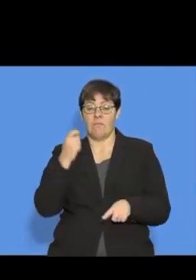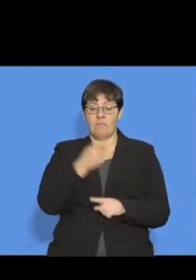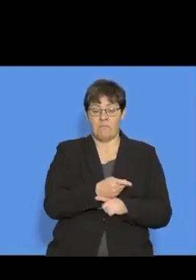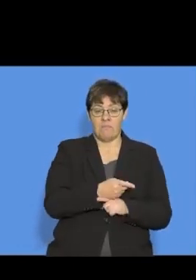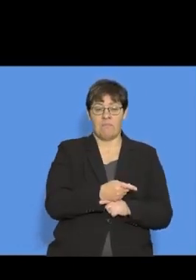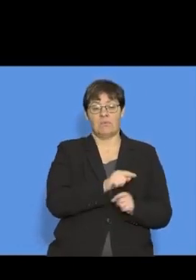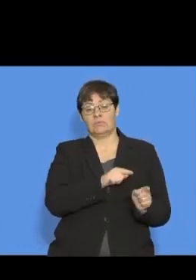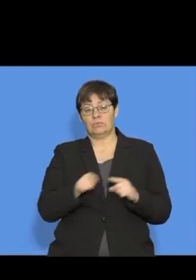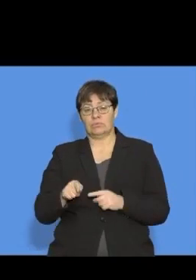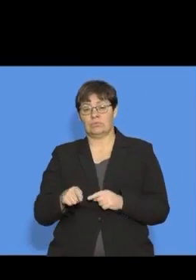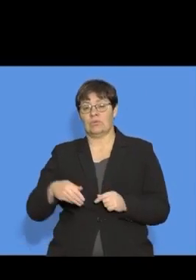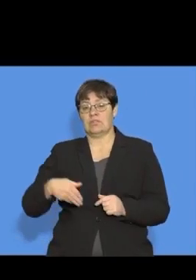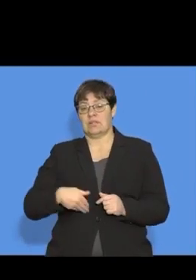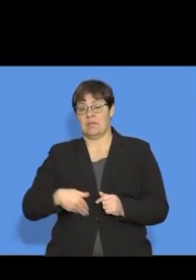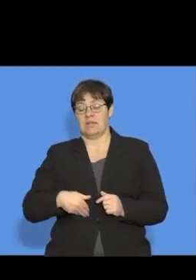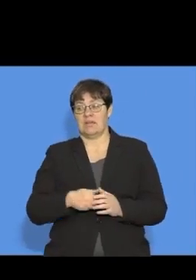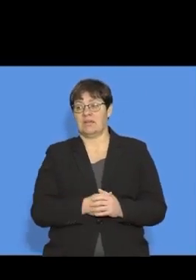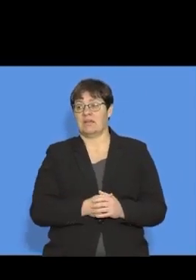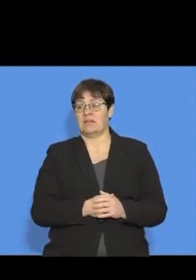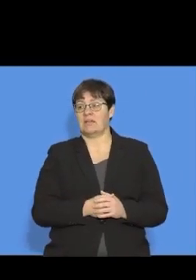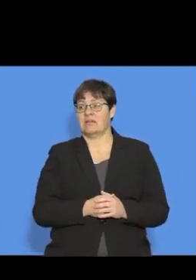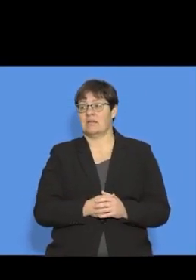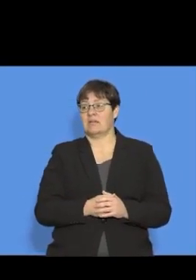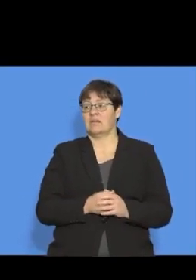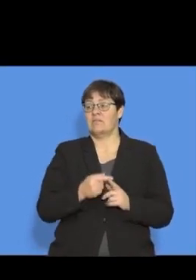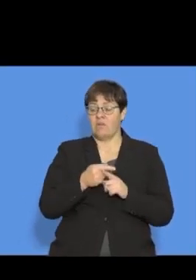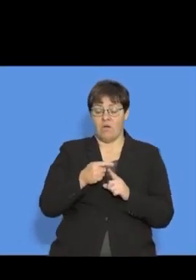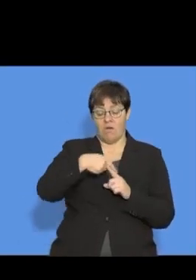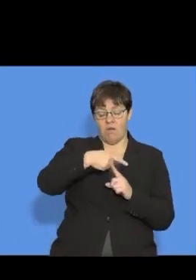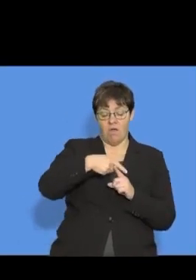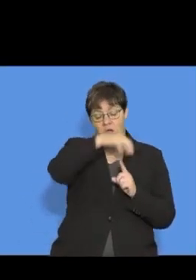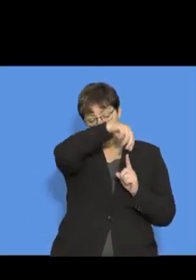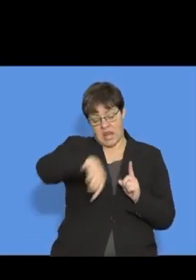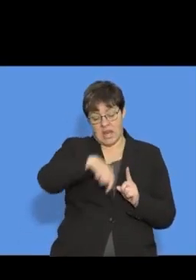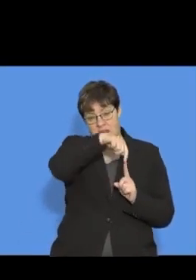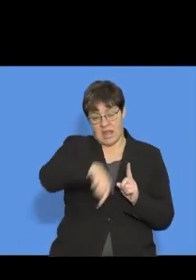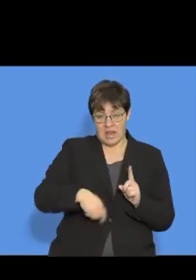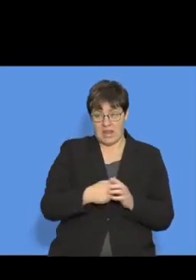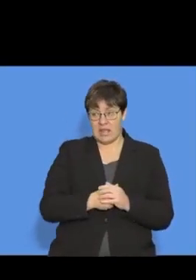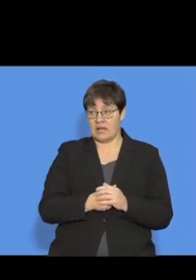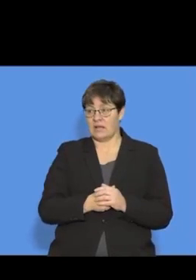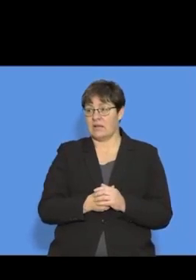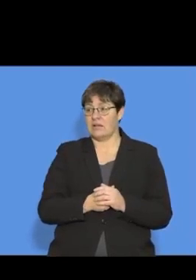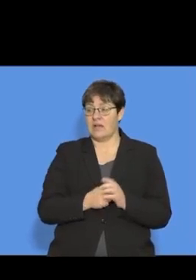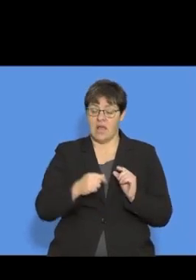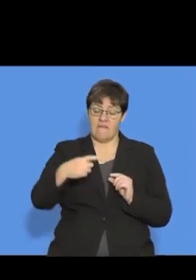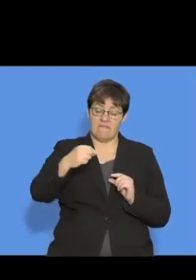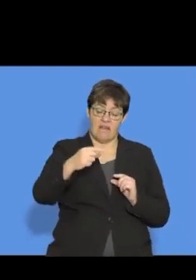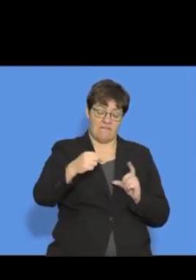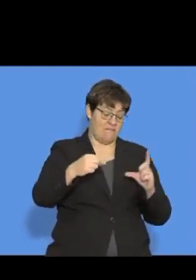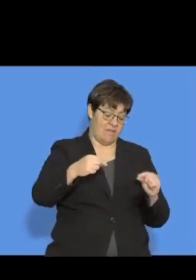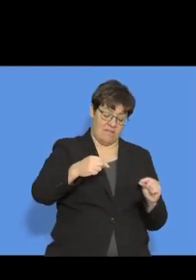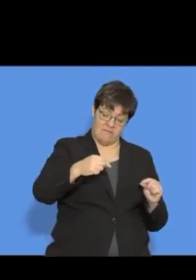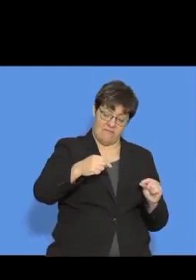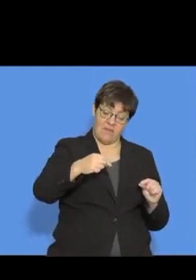the esophagus into the stomach, and there is a little valve here that allows for food to move in, as well as a valve at the